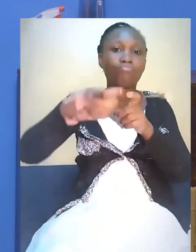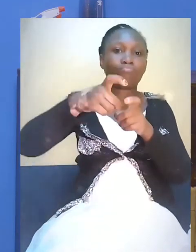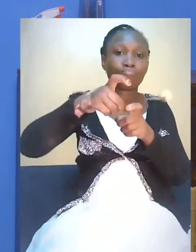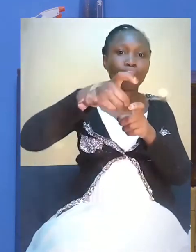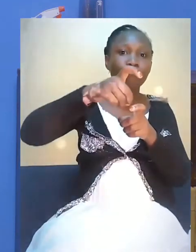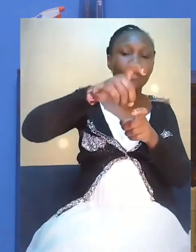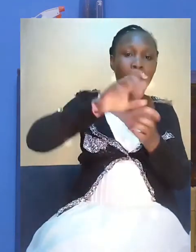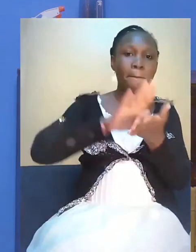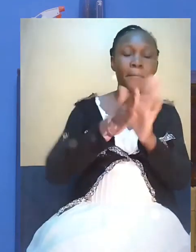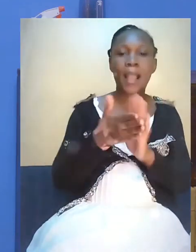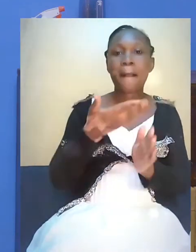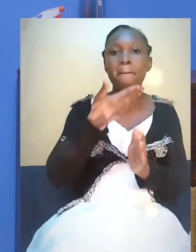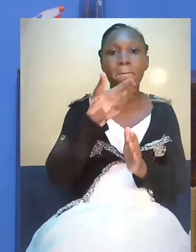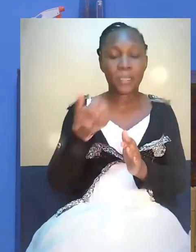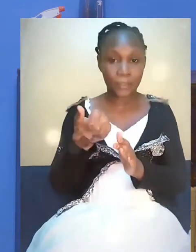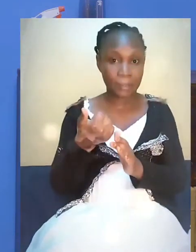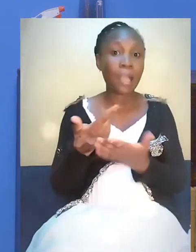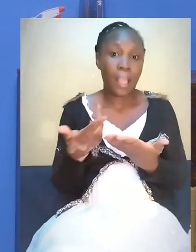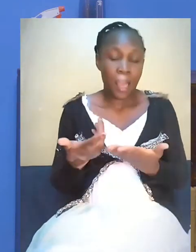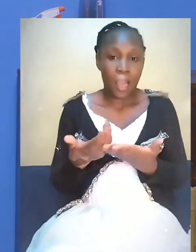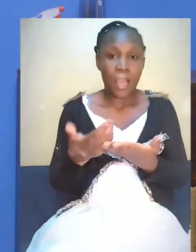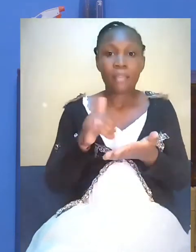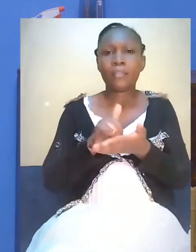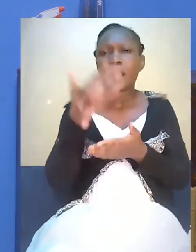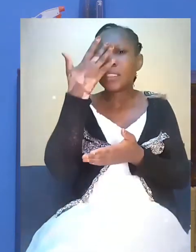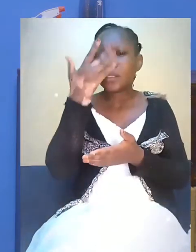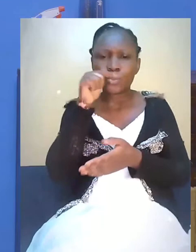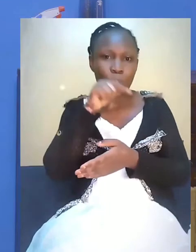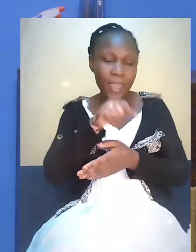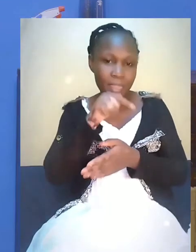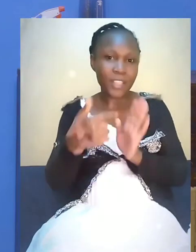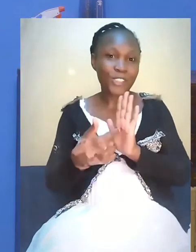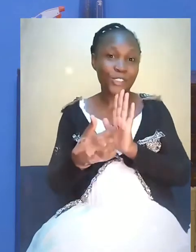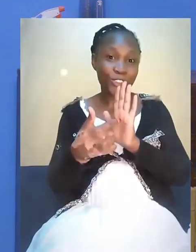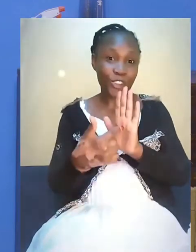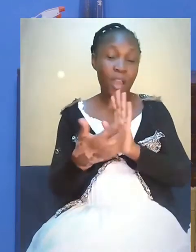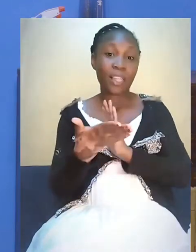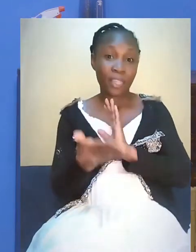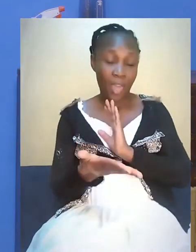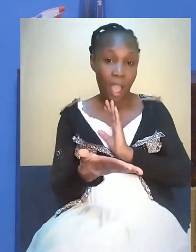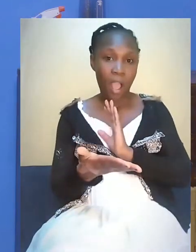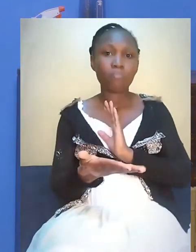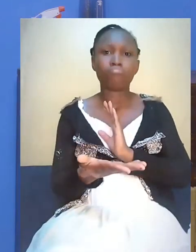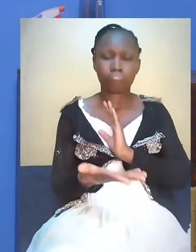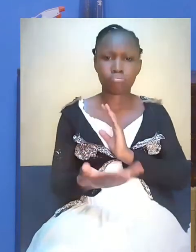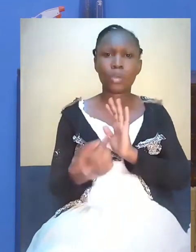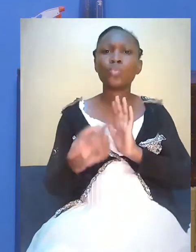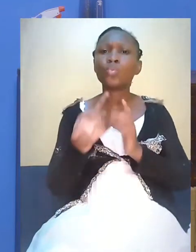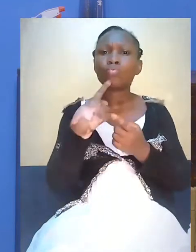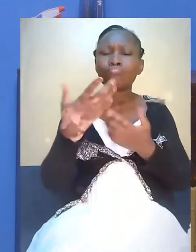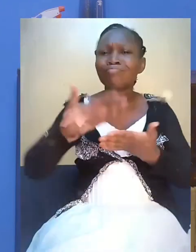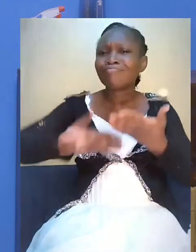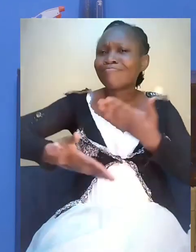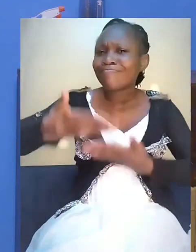the show. So that is the reason why we this particular show exists, just to be vulnerable, to tell people,